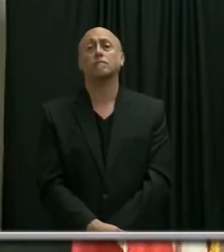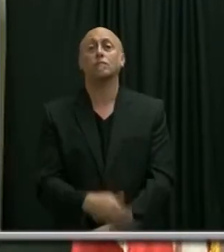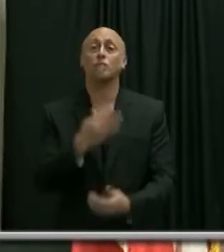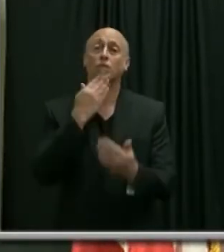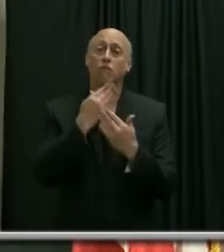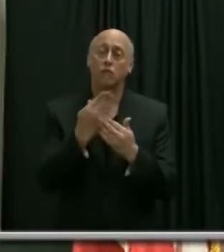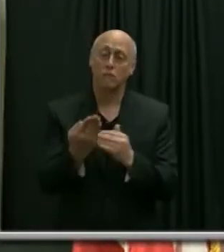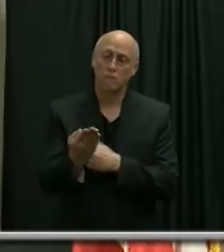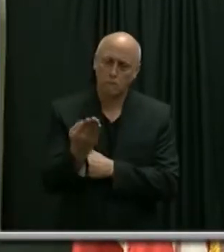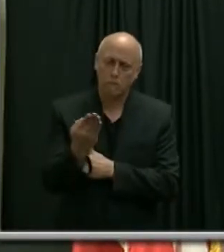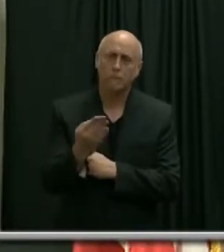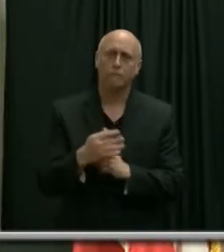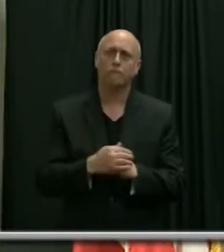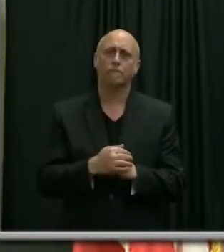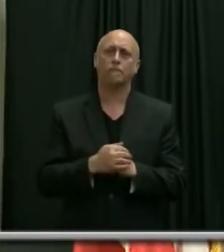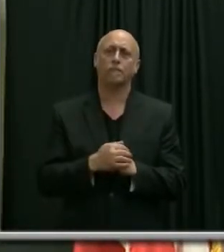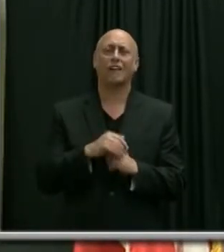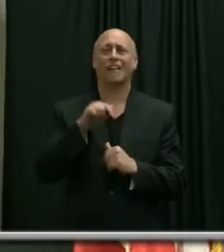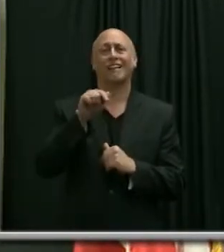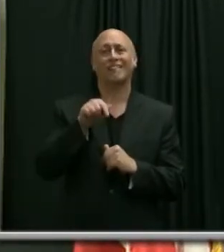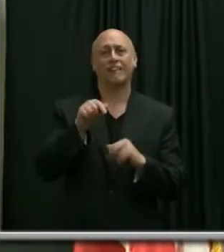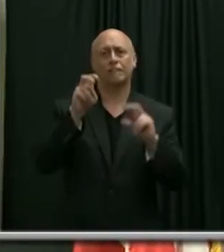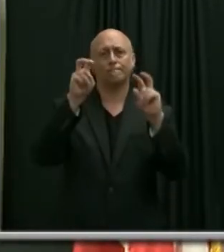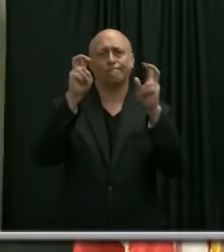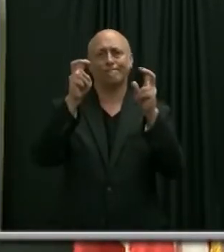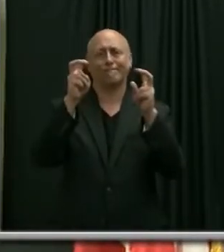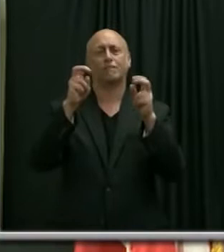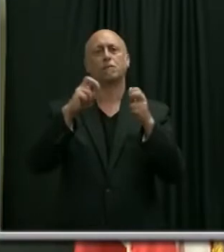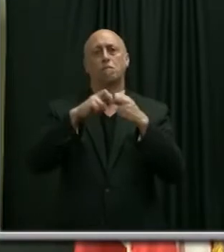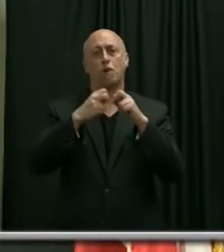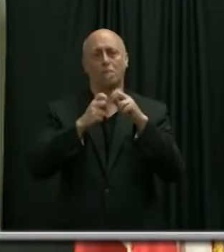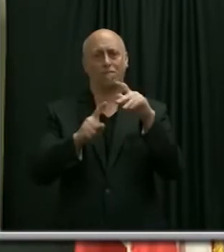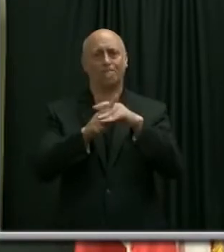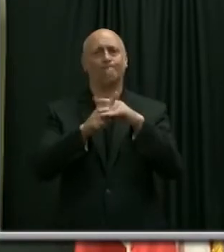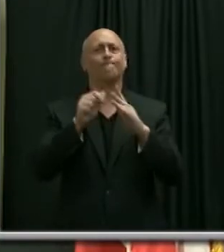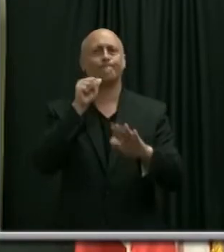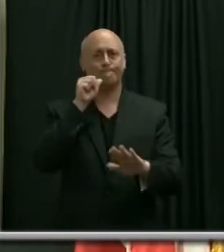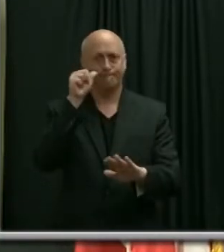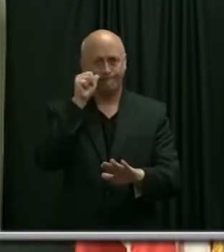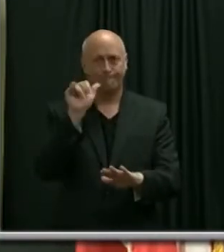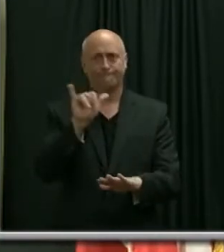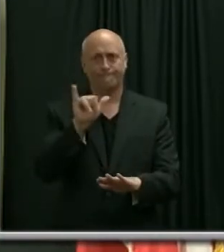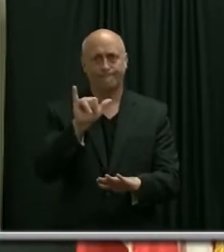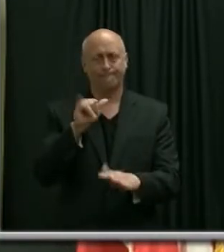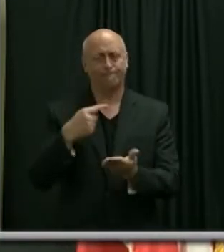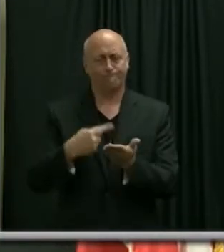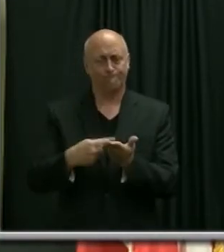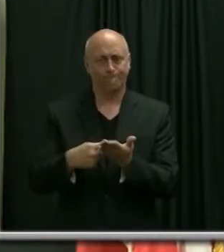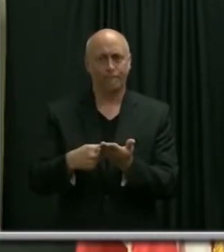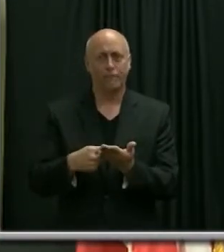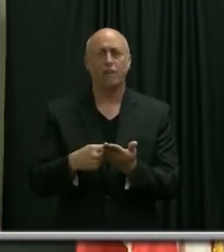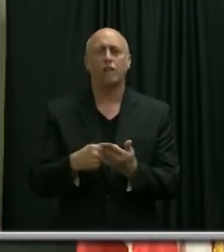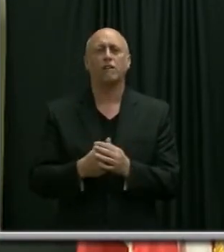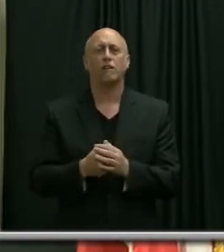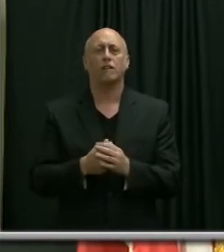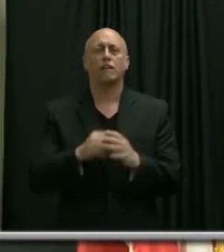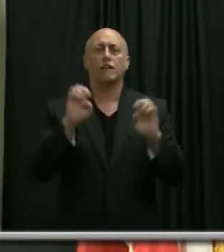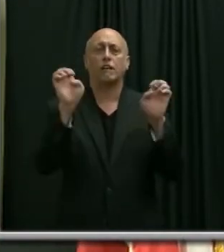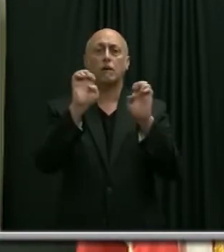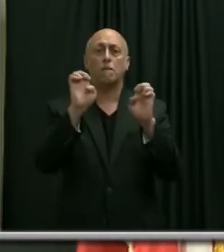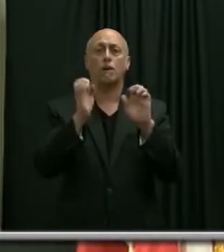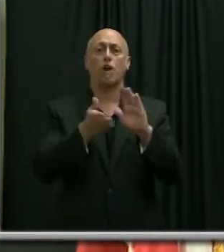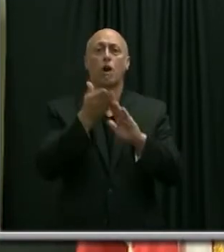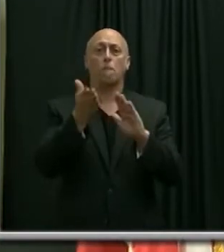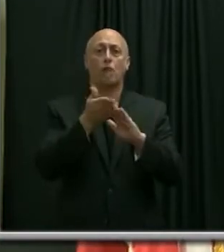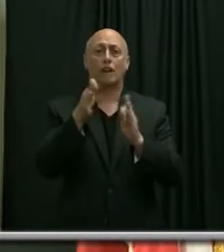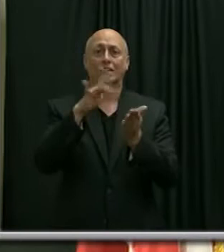Good morning. This issue also came up yesterday. We have a representative at the Emergency